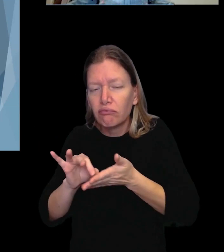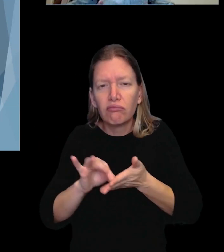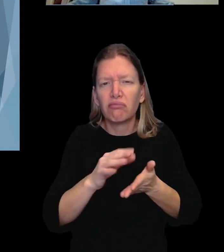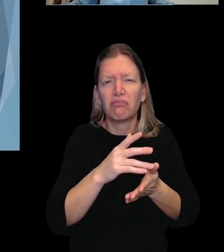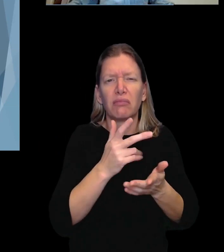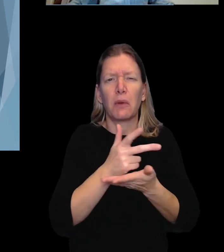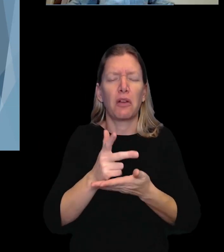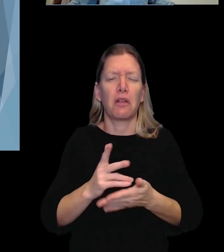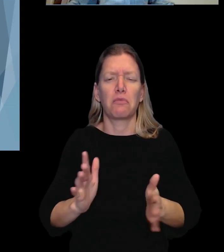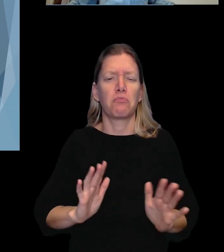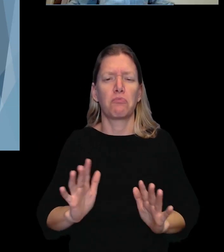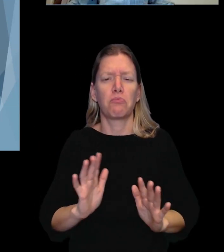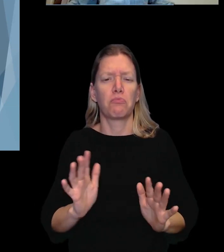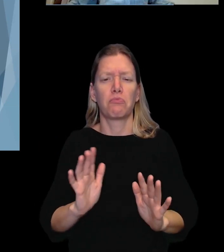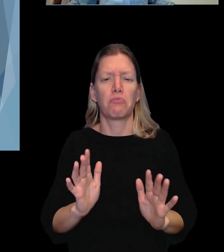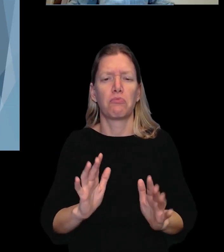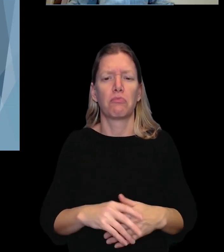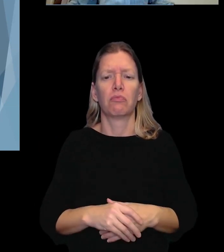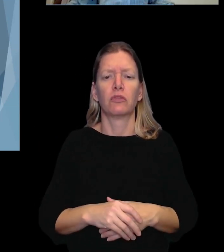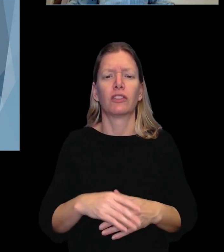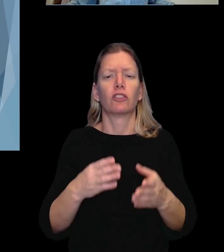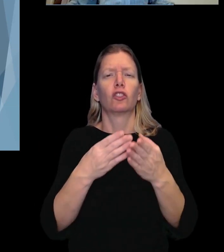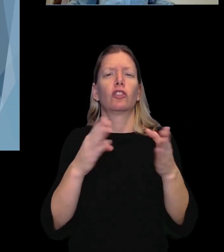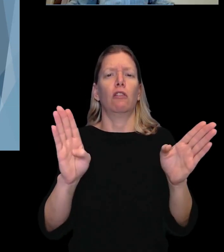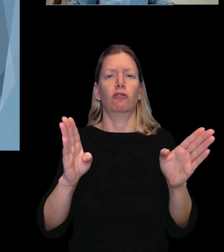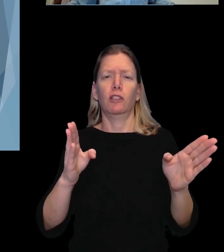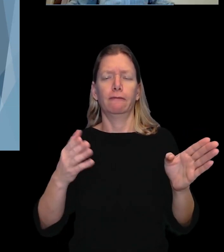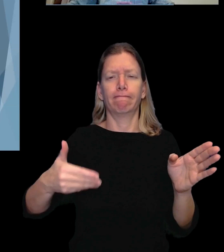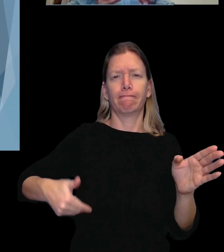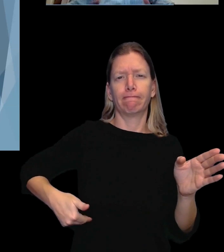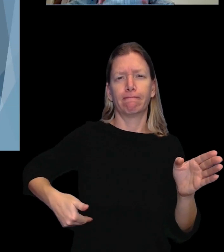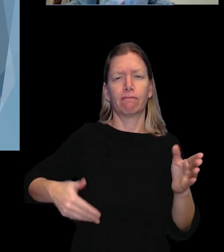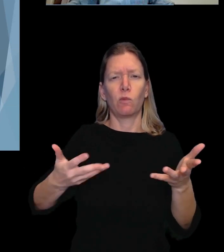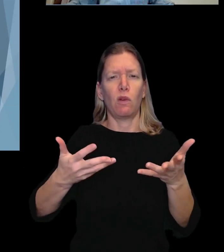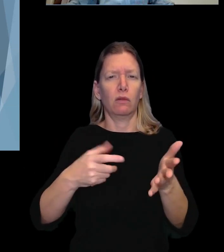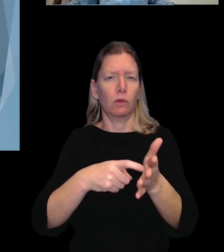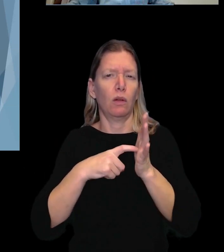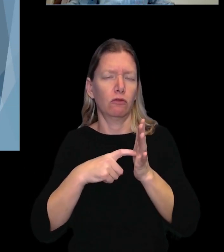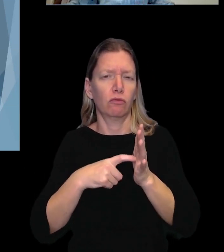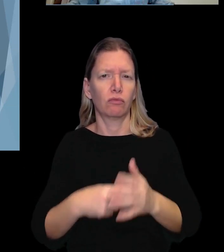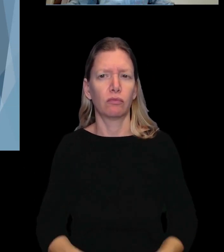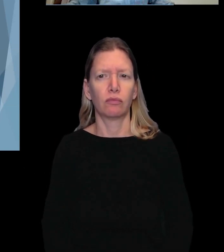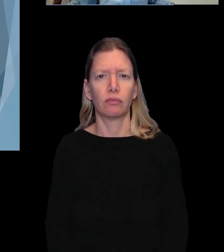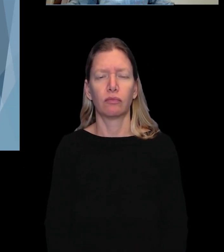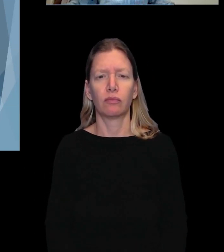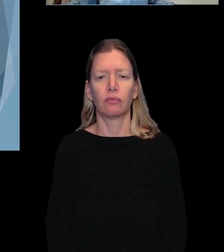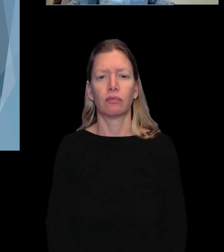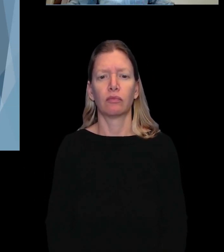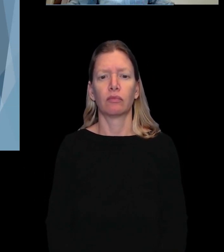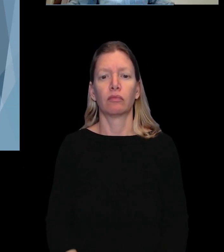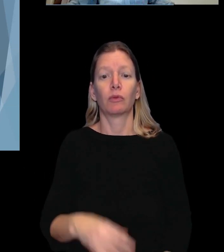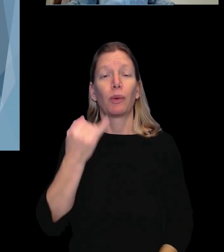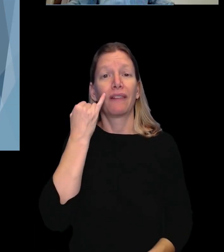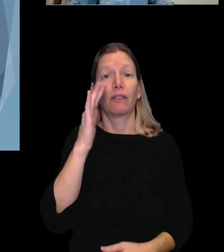that you count every space in the parking lot. But this is to give you a general sense of what